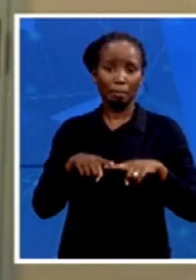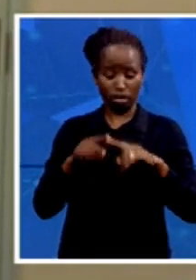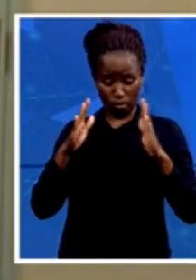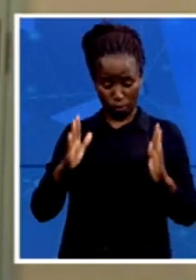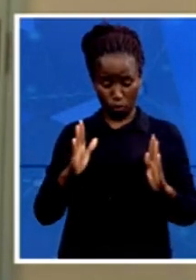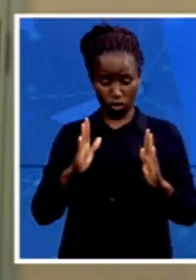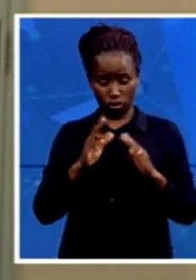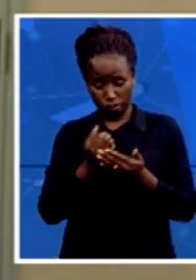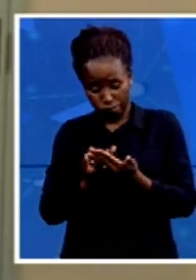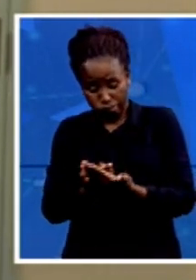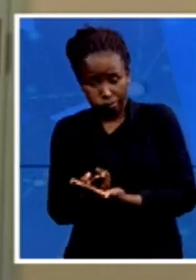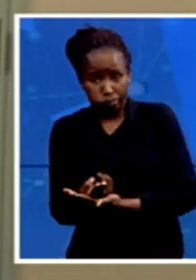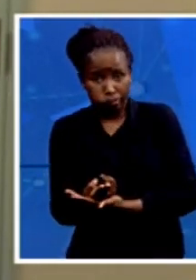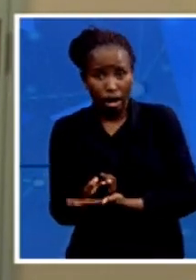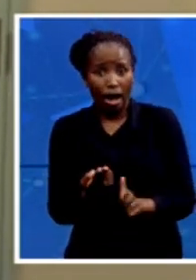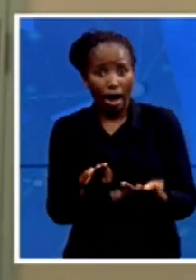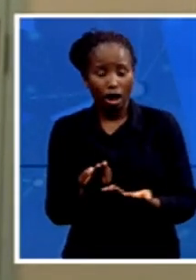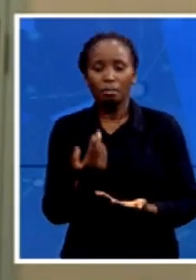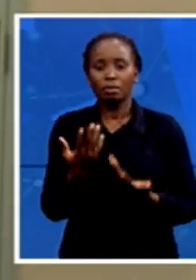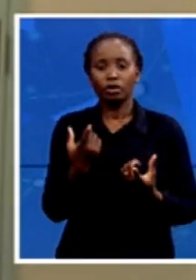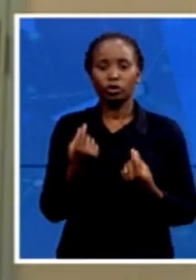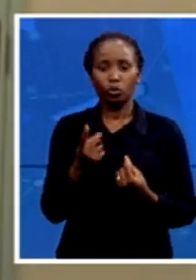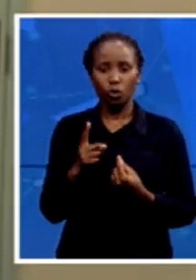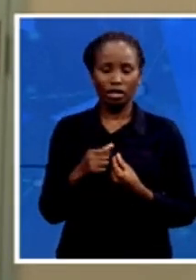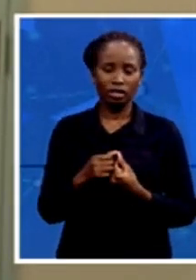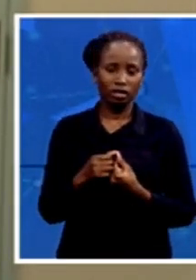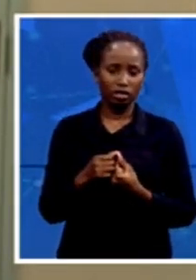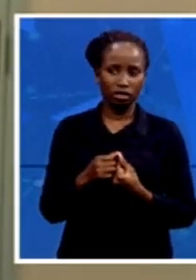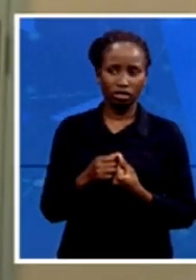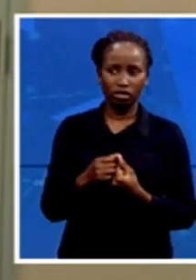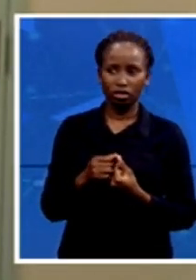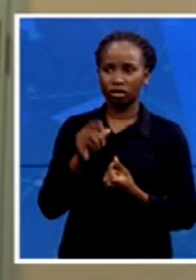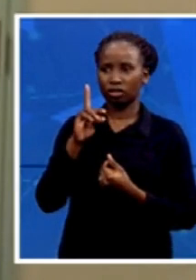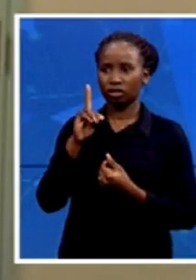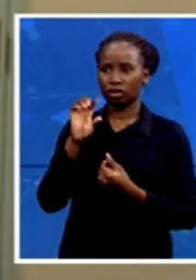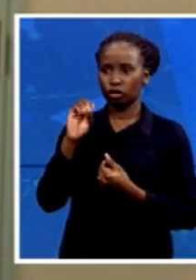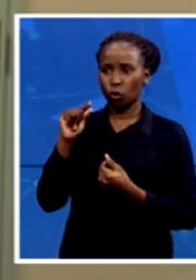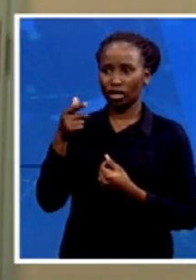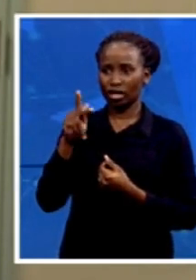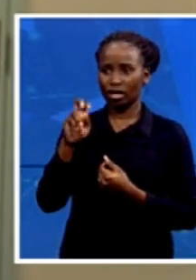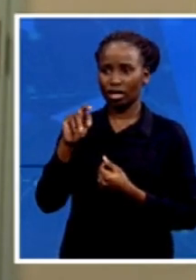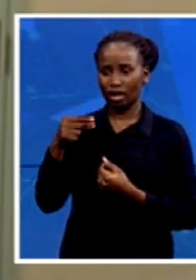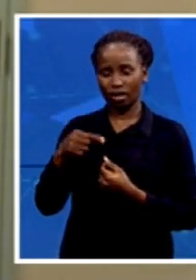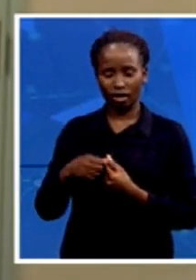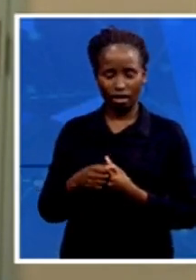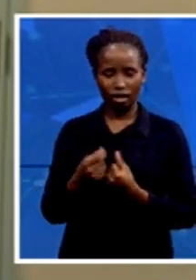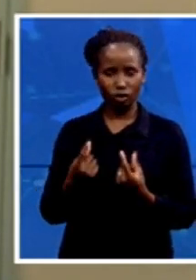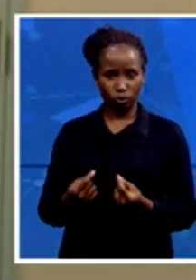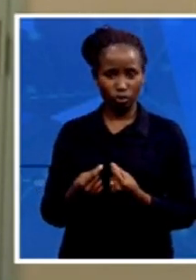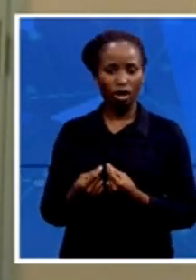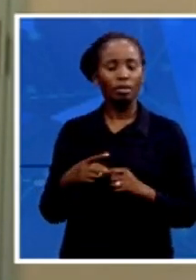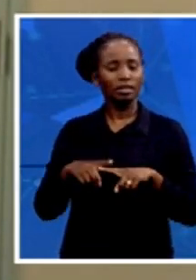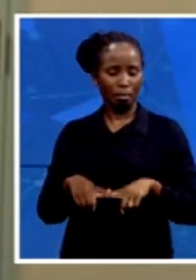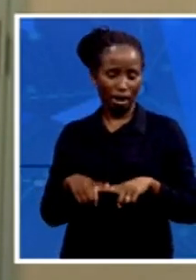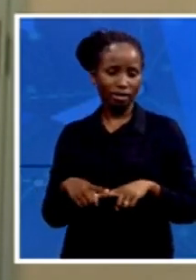called docking, which depends on what operation you're doing. So, and then the few small incisions that